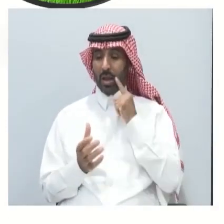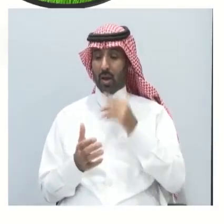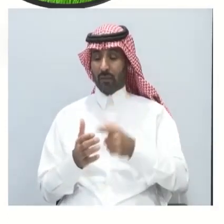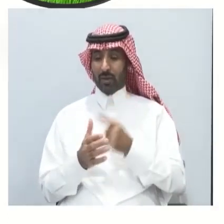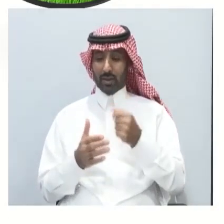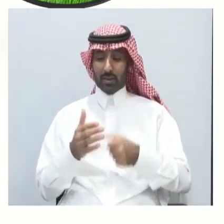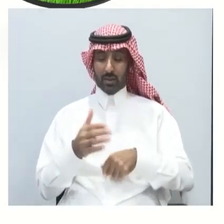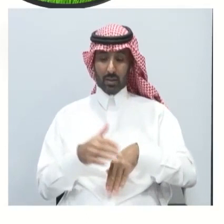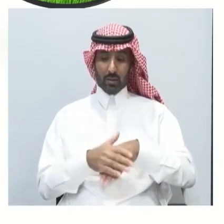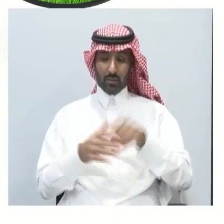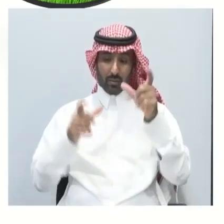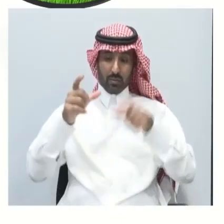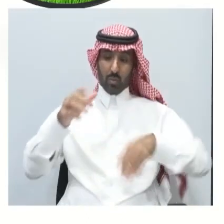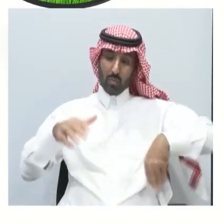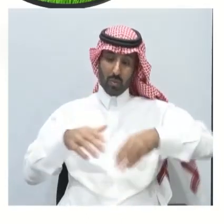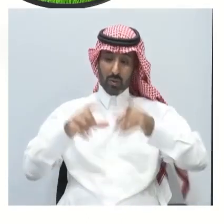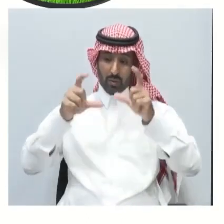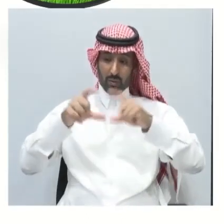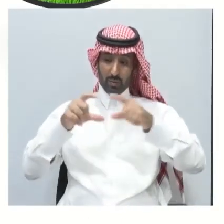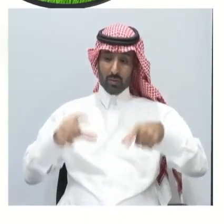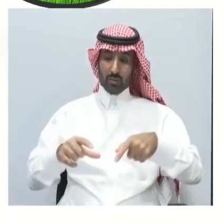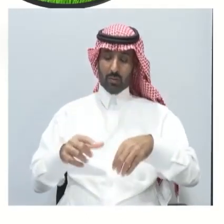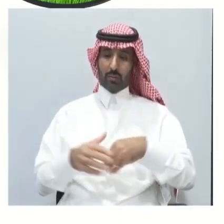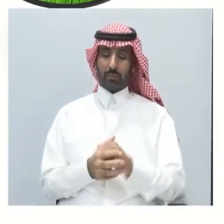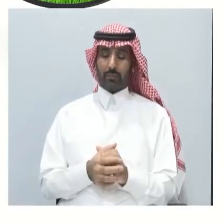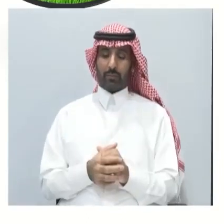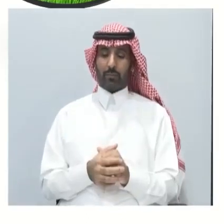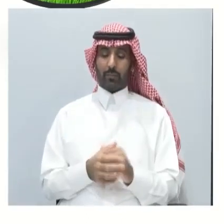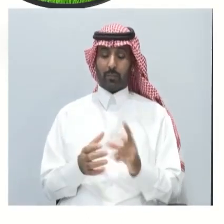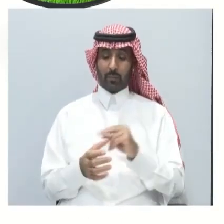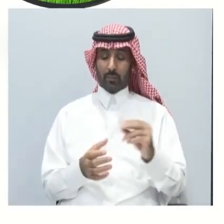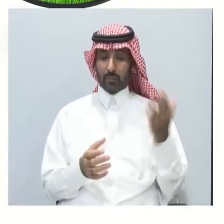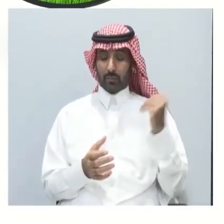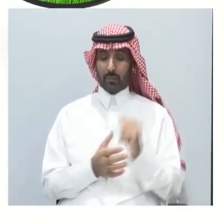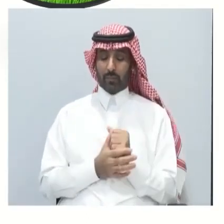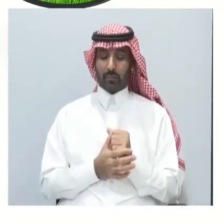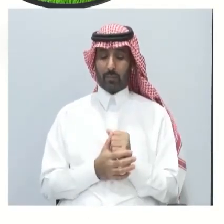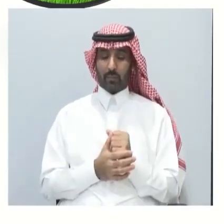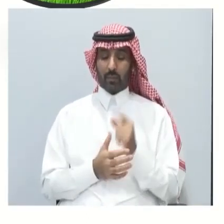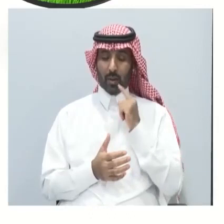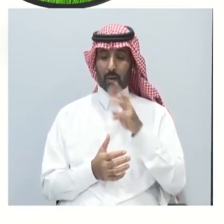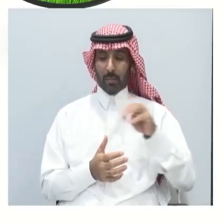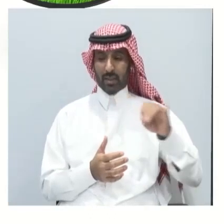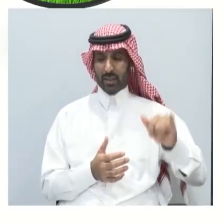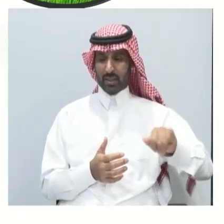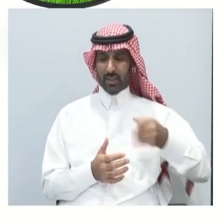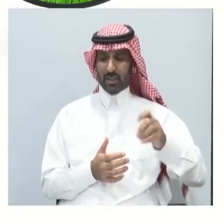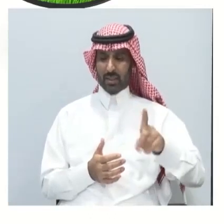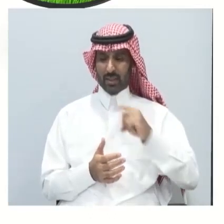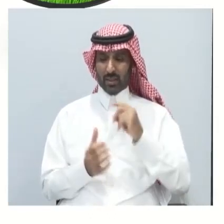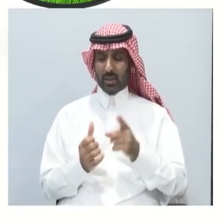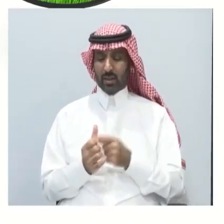football strikers. He is one of the best football strikers. We have something also here. Majid Ahmed Abdullah was